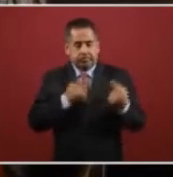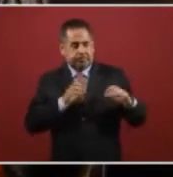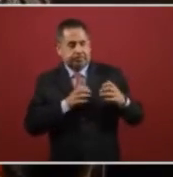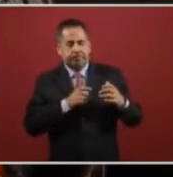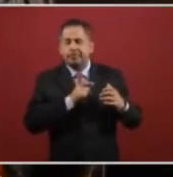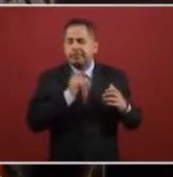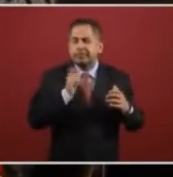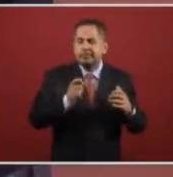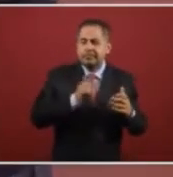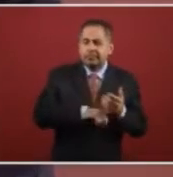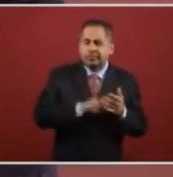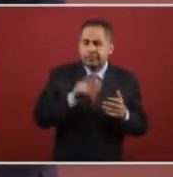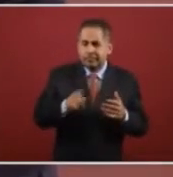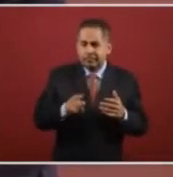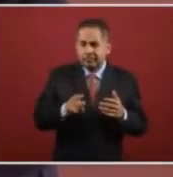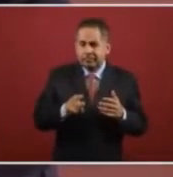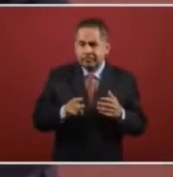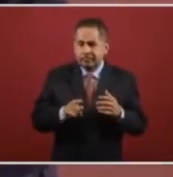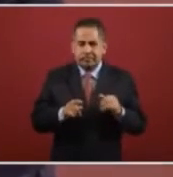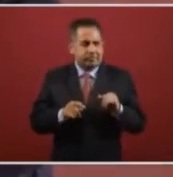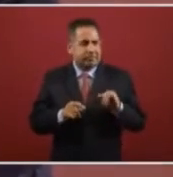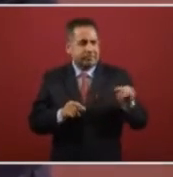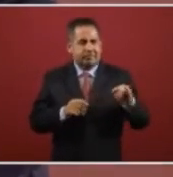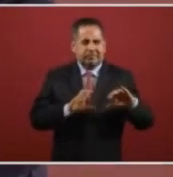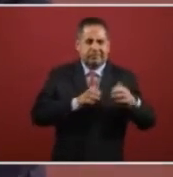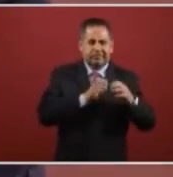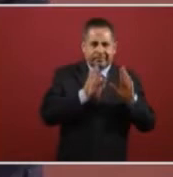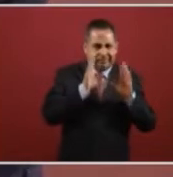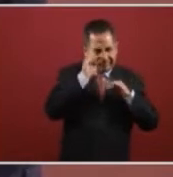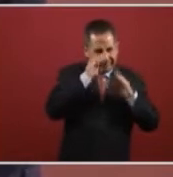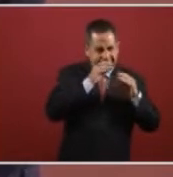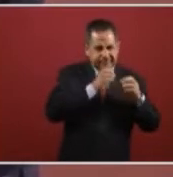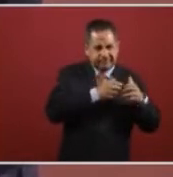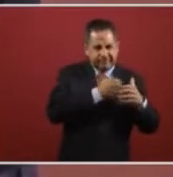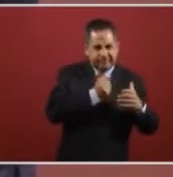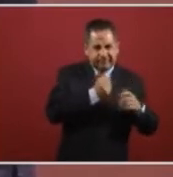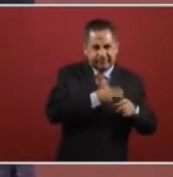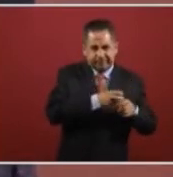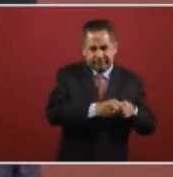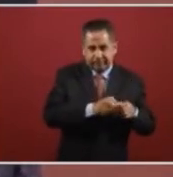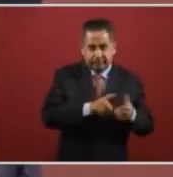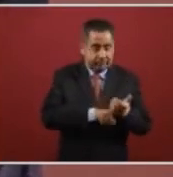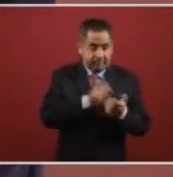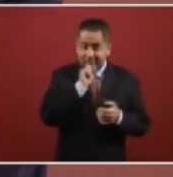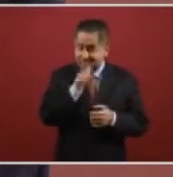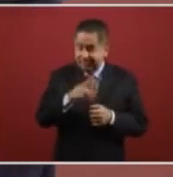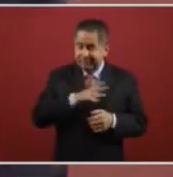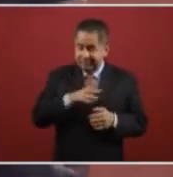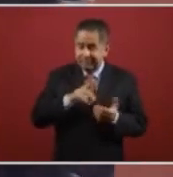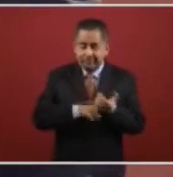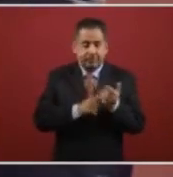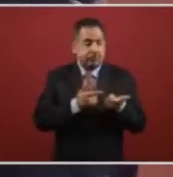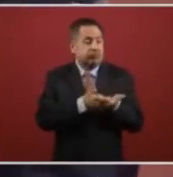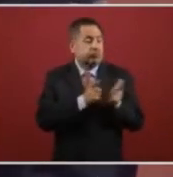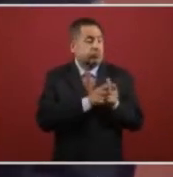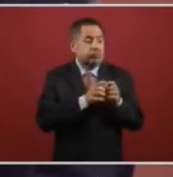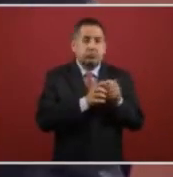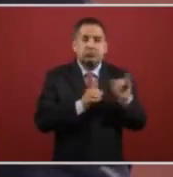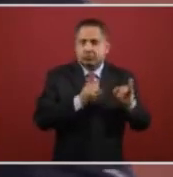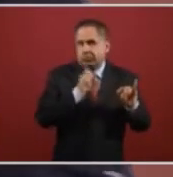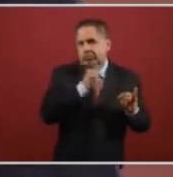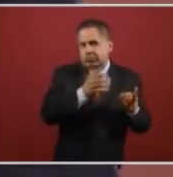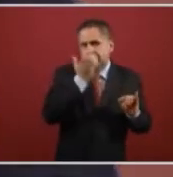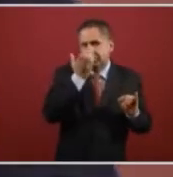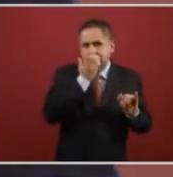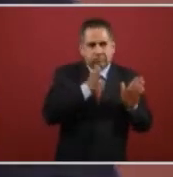So our adversaries, including are the conservative scheme, because there's a